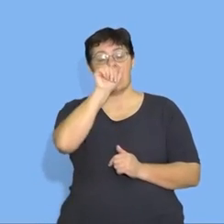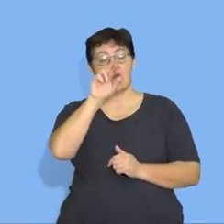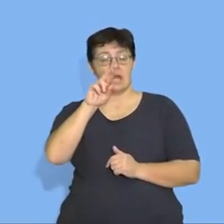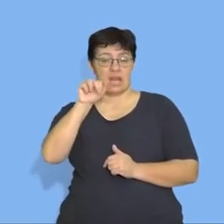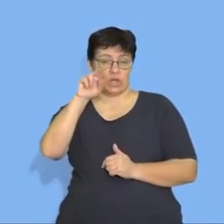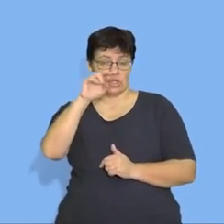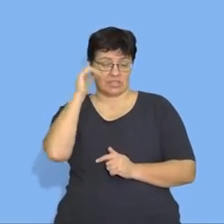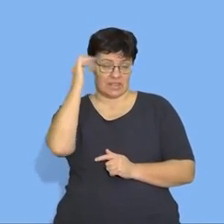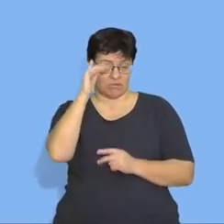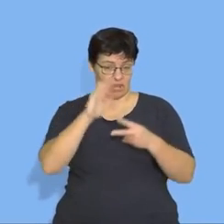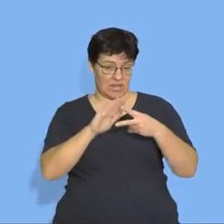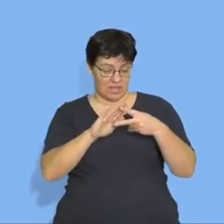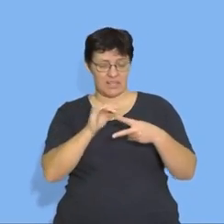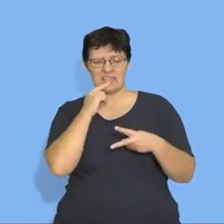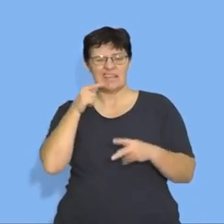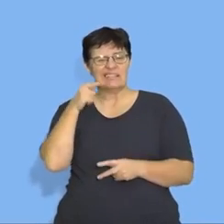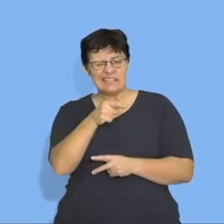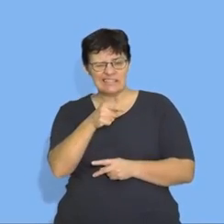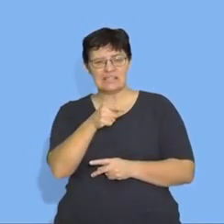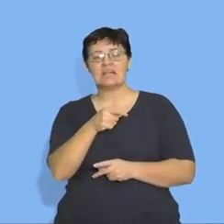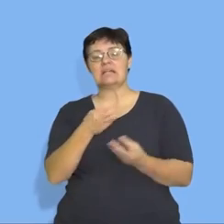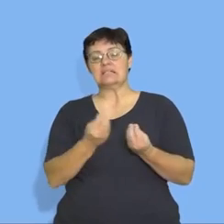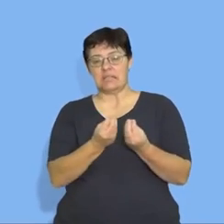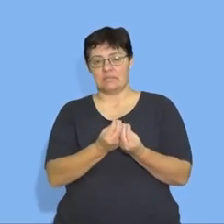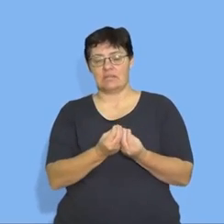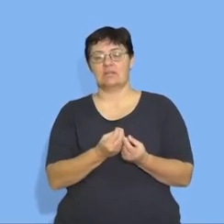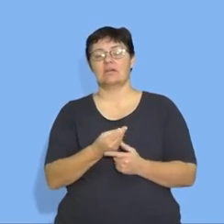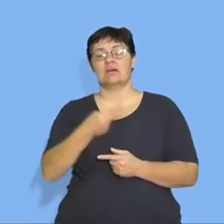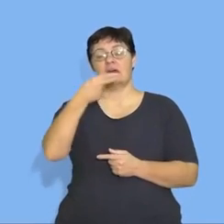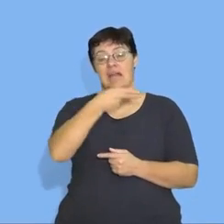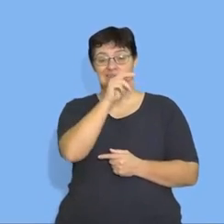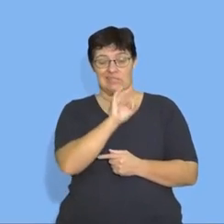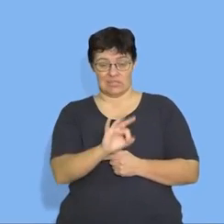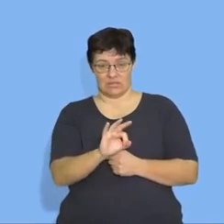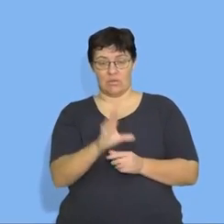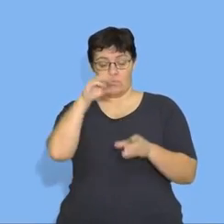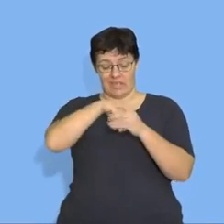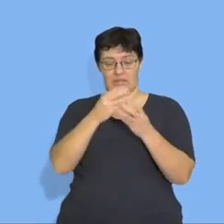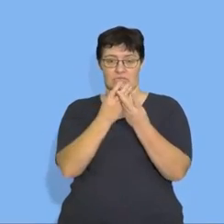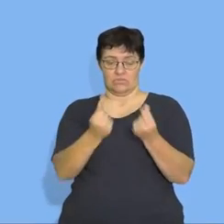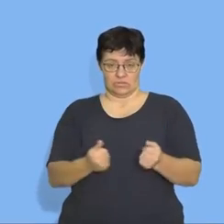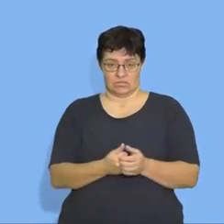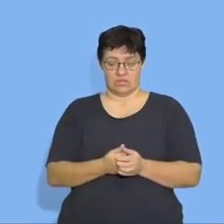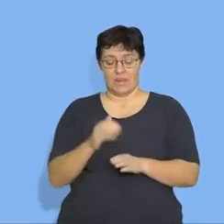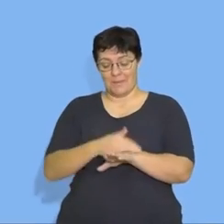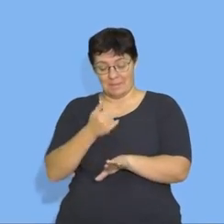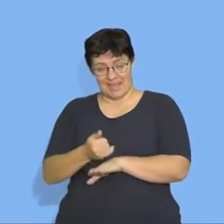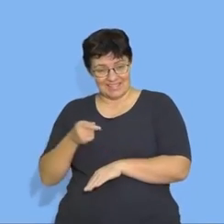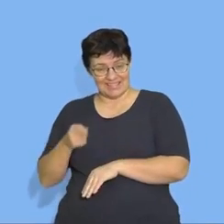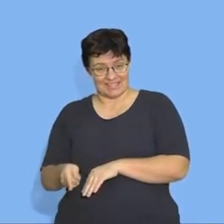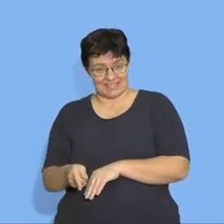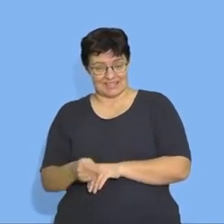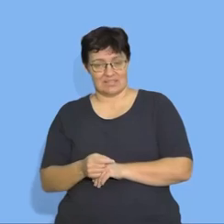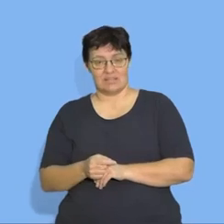us that an acid is that substance that produces hydronium ions in solution, while a base actually produces